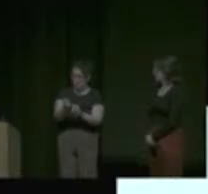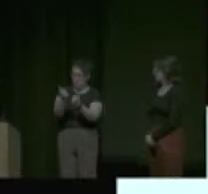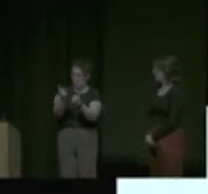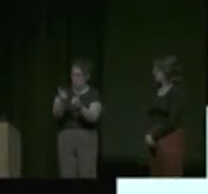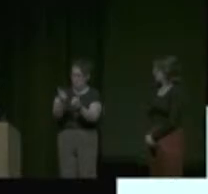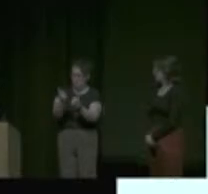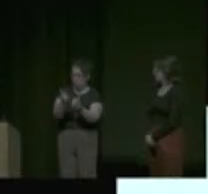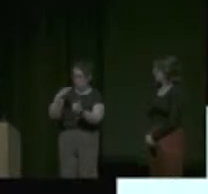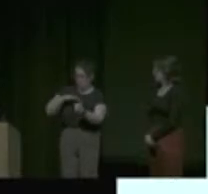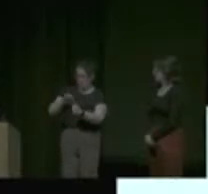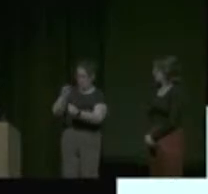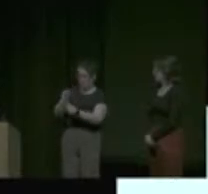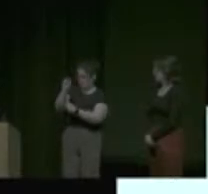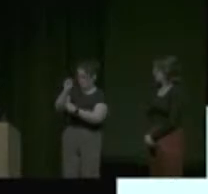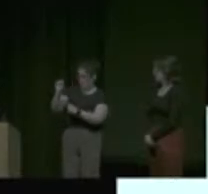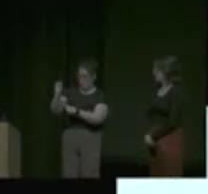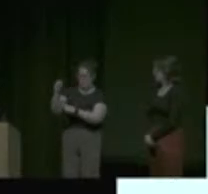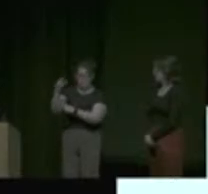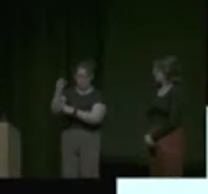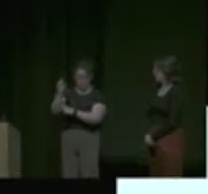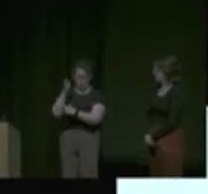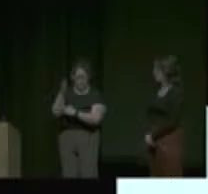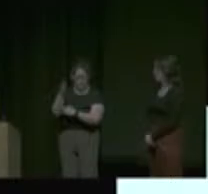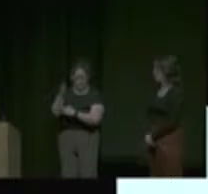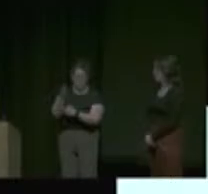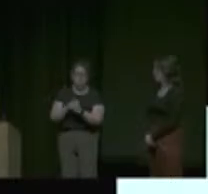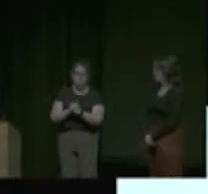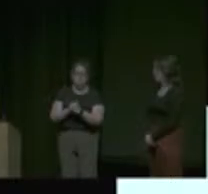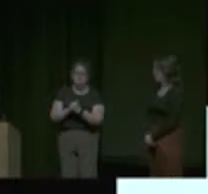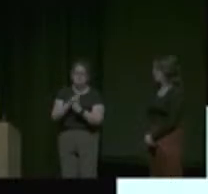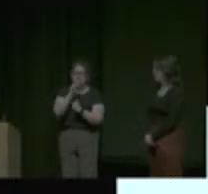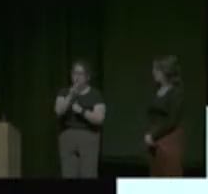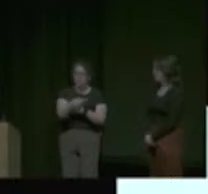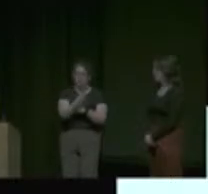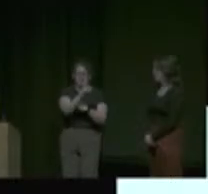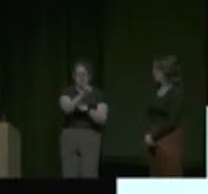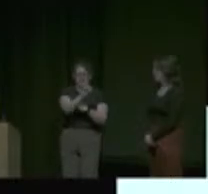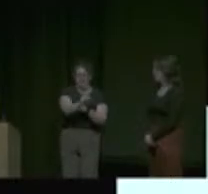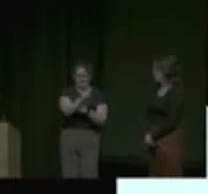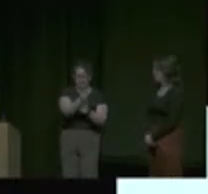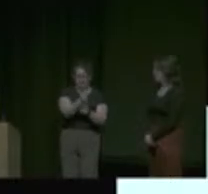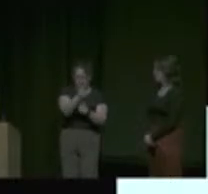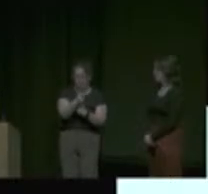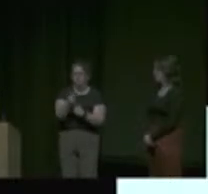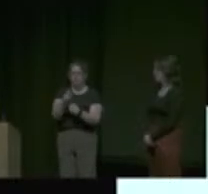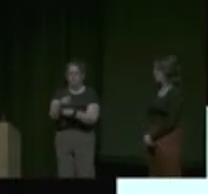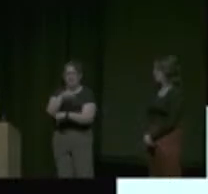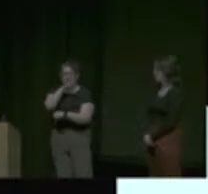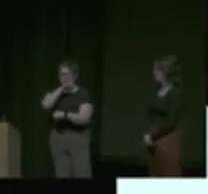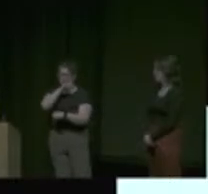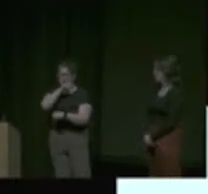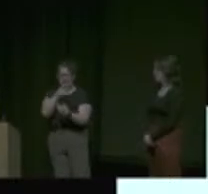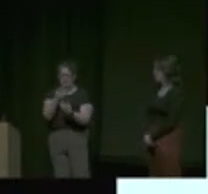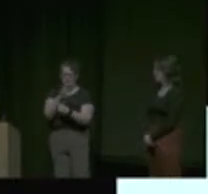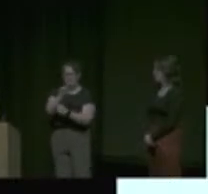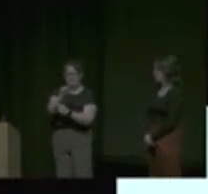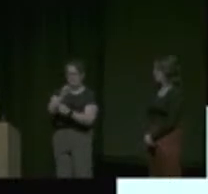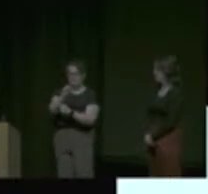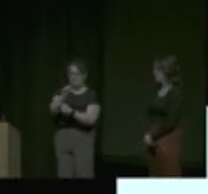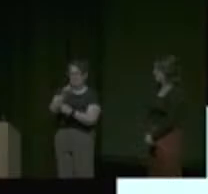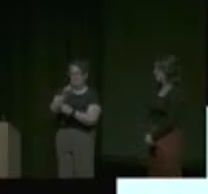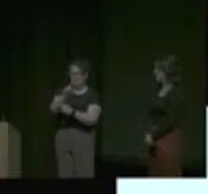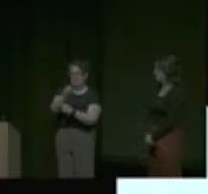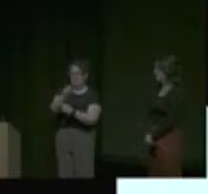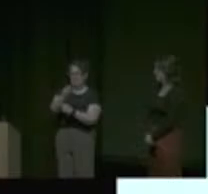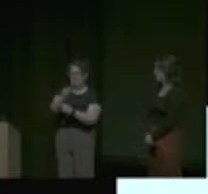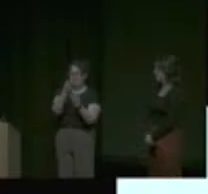to Northeast Ohio. When we talk not only about the dam removal, but the sediment remediation project that needs to occur first, when both of those projects